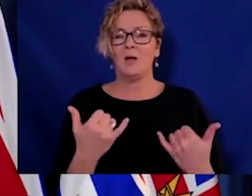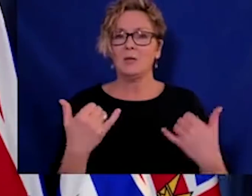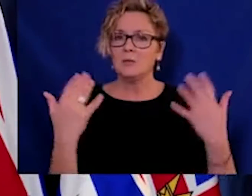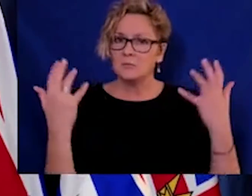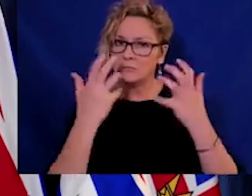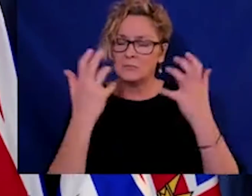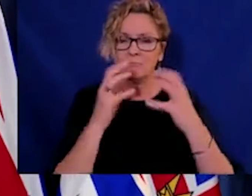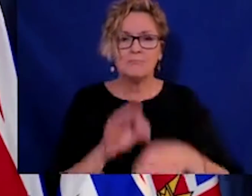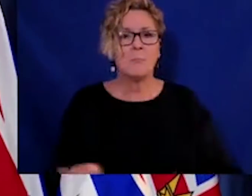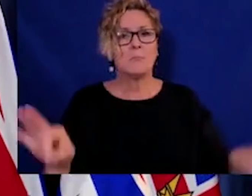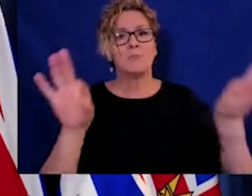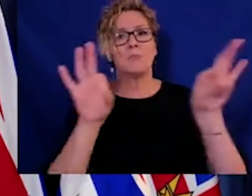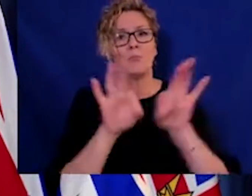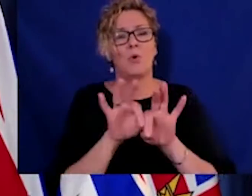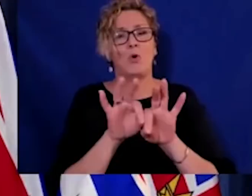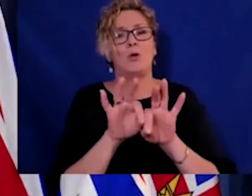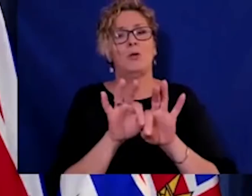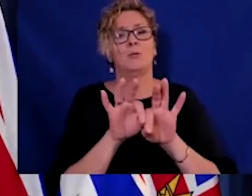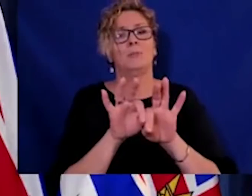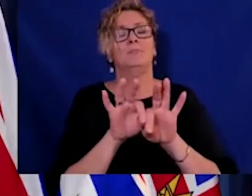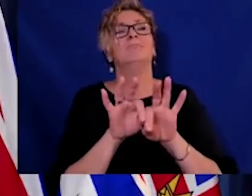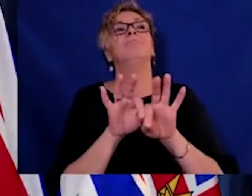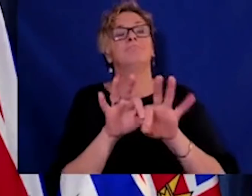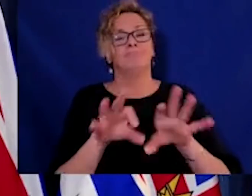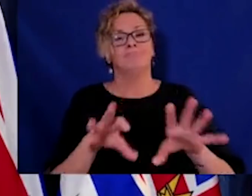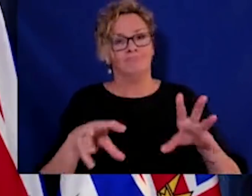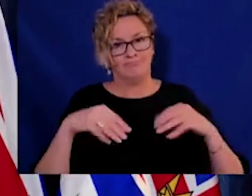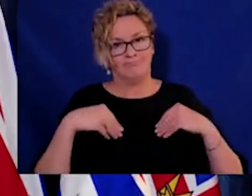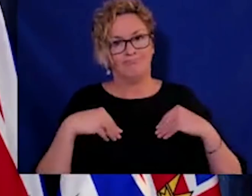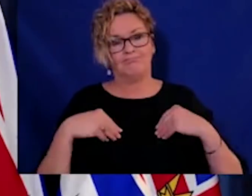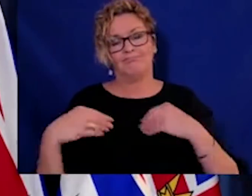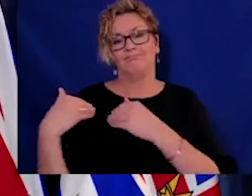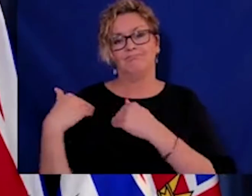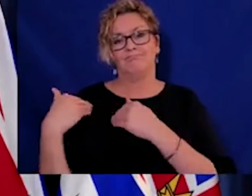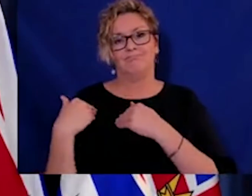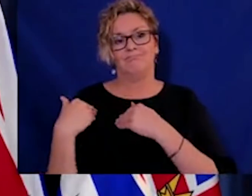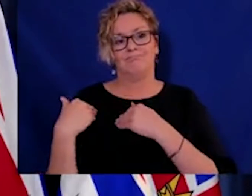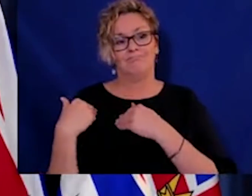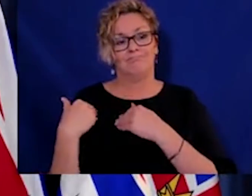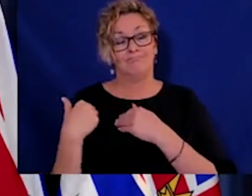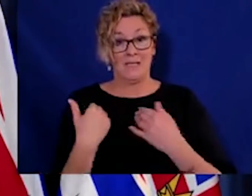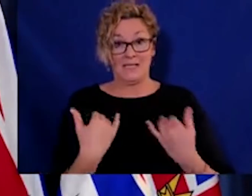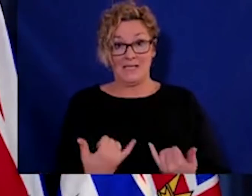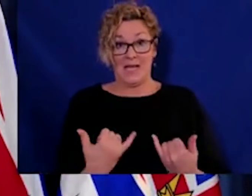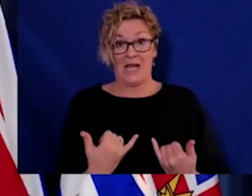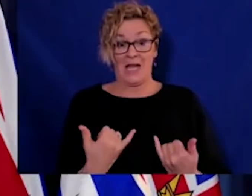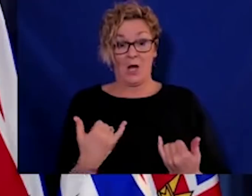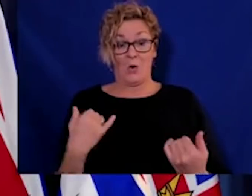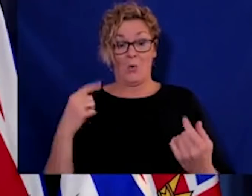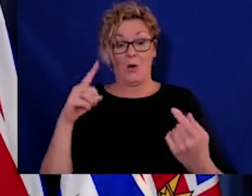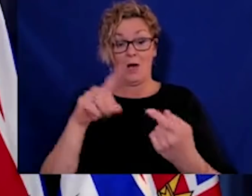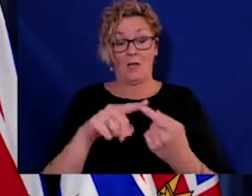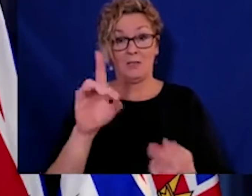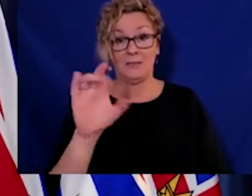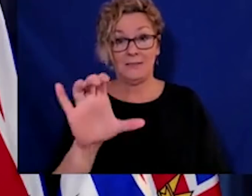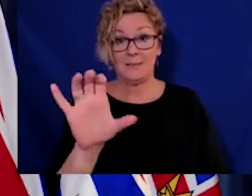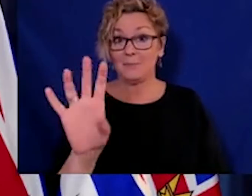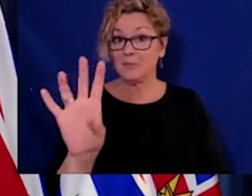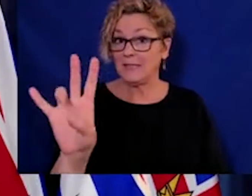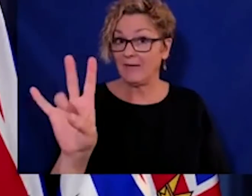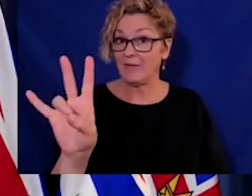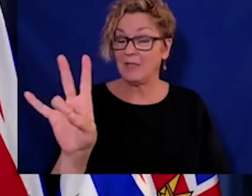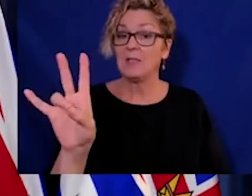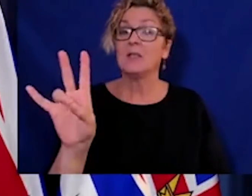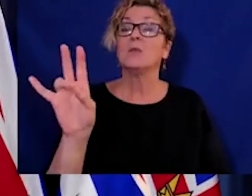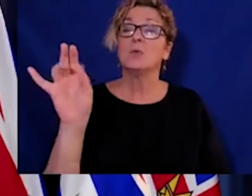don't regret for the first three. For the next few days, especially till December 7th, when in doubt, rule it out.